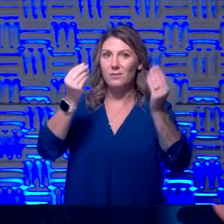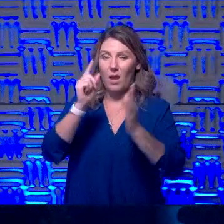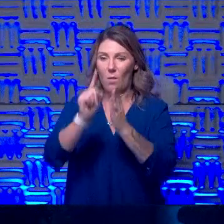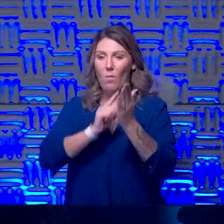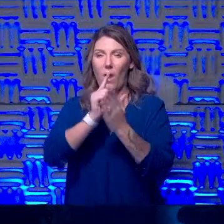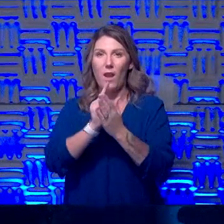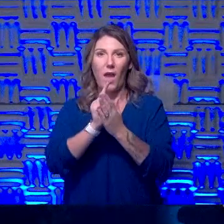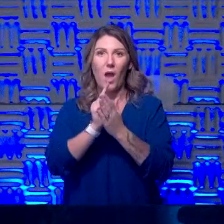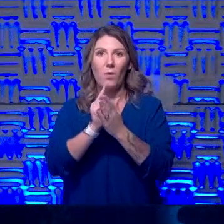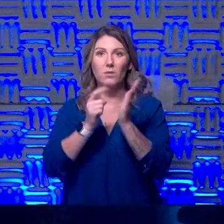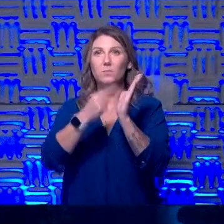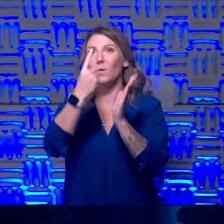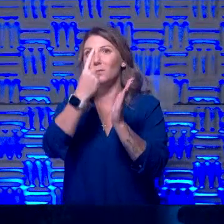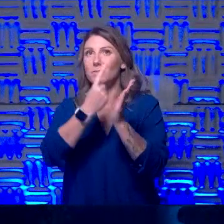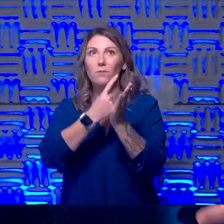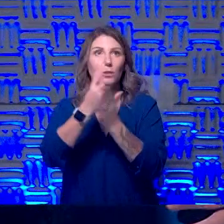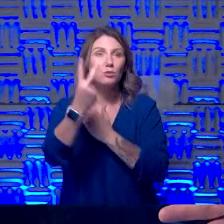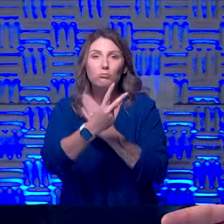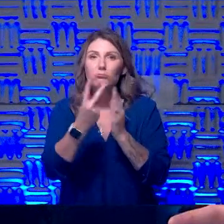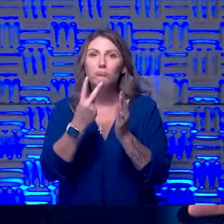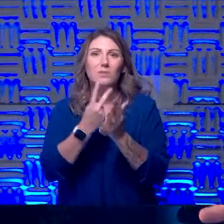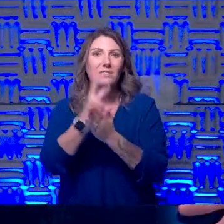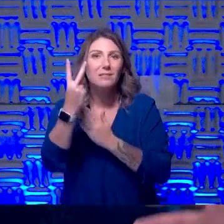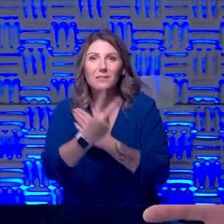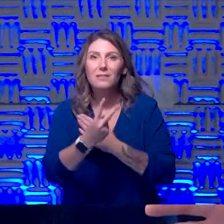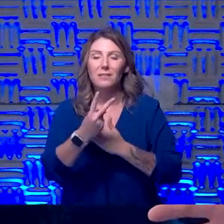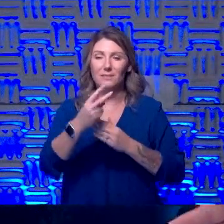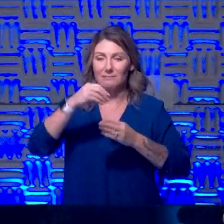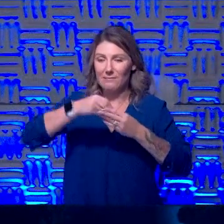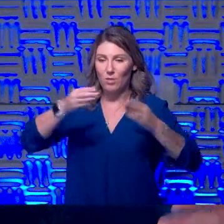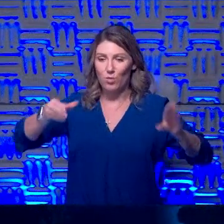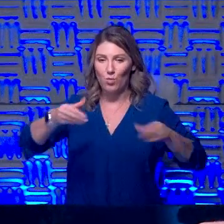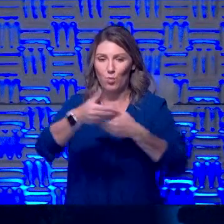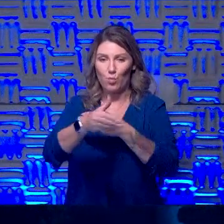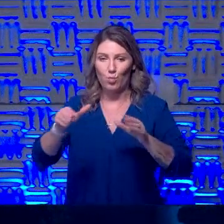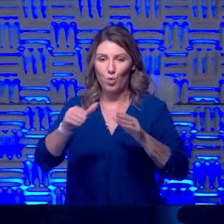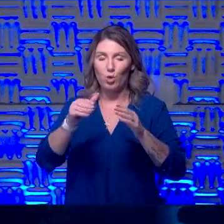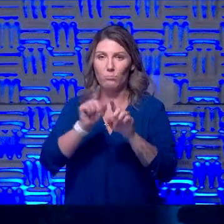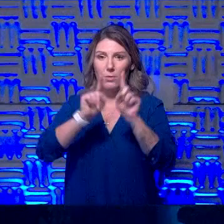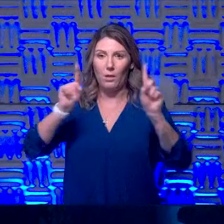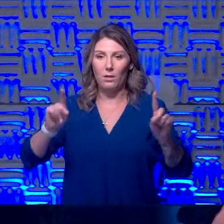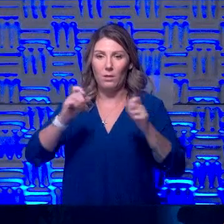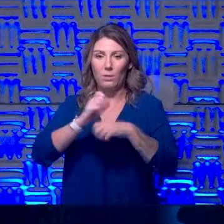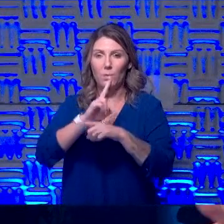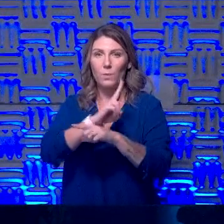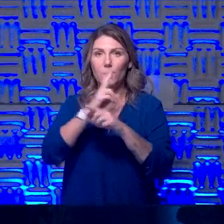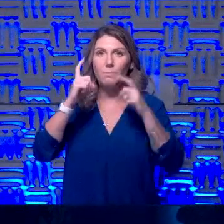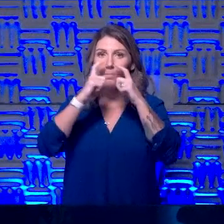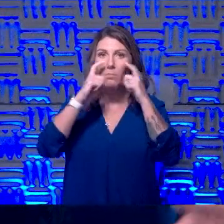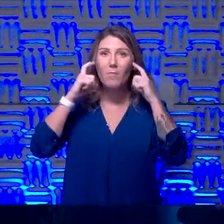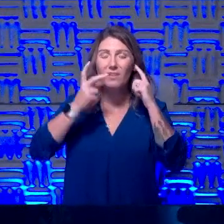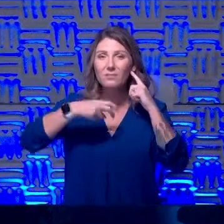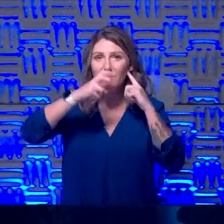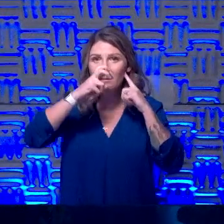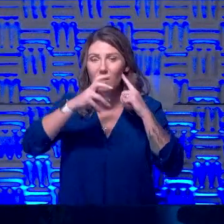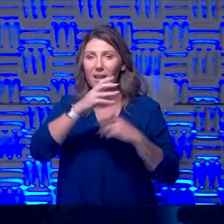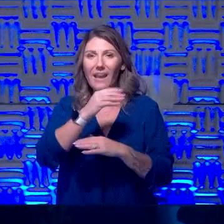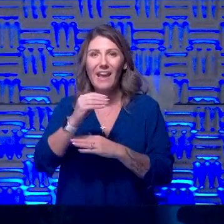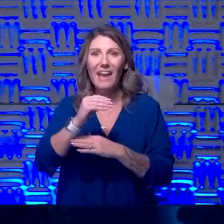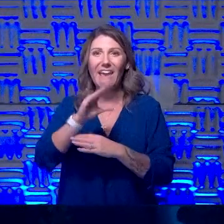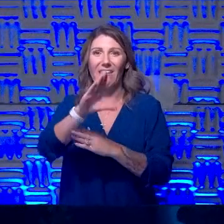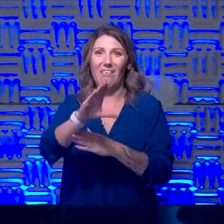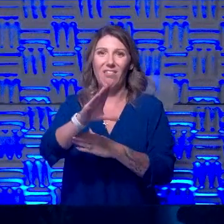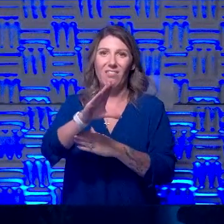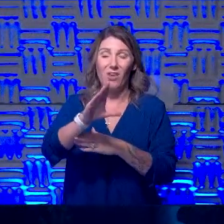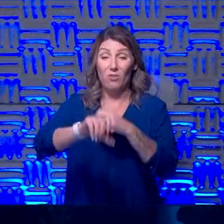hour once every 2 weeks or once a week or something where you're in a room where you're socially distanced with masks on. I mean, it's very strict. And to their